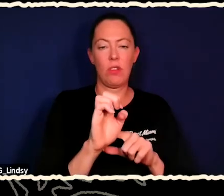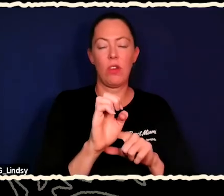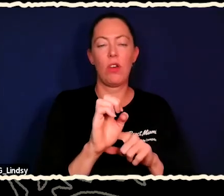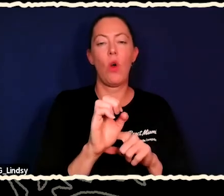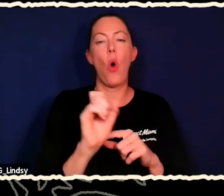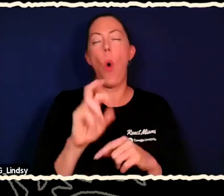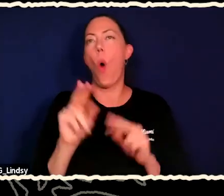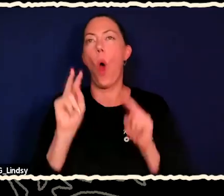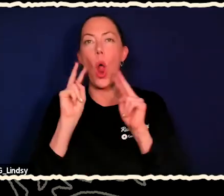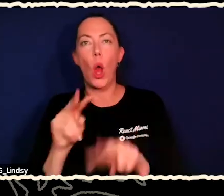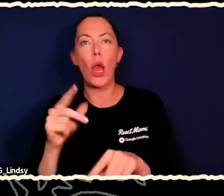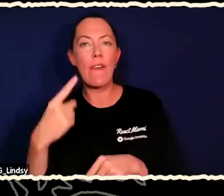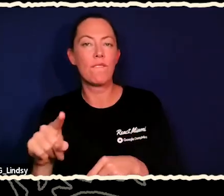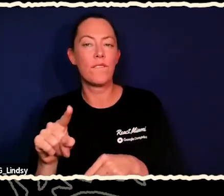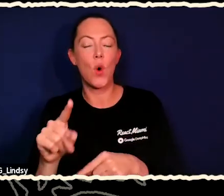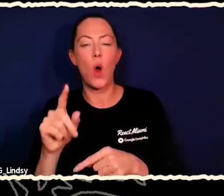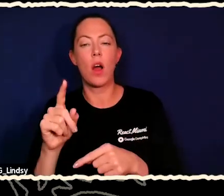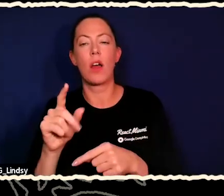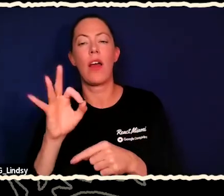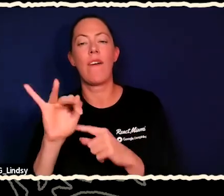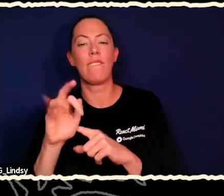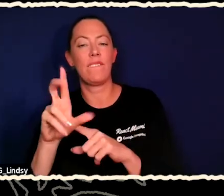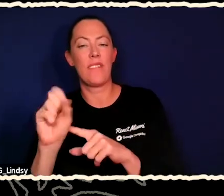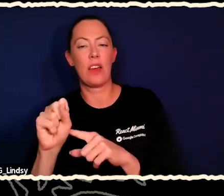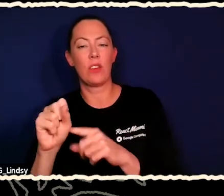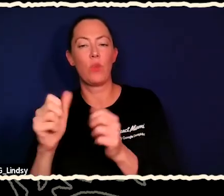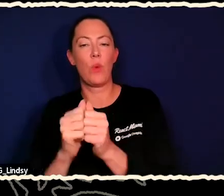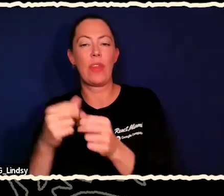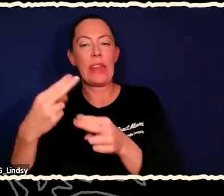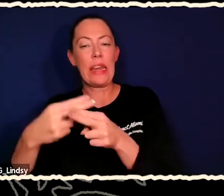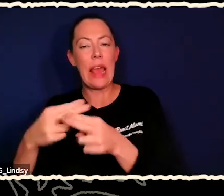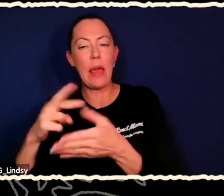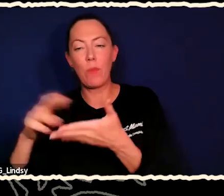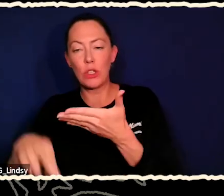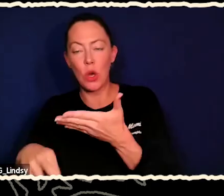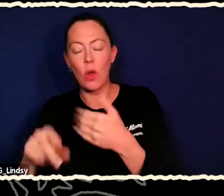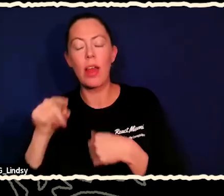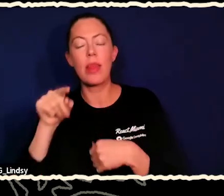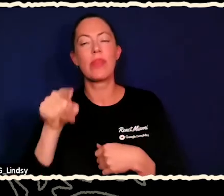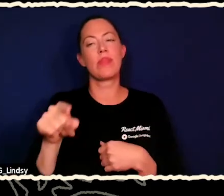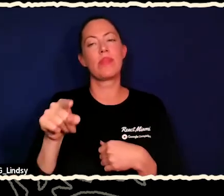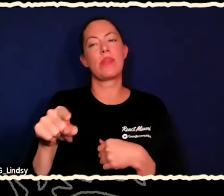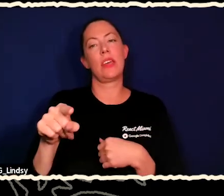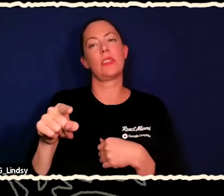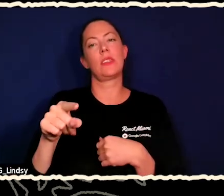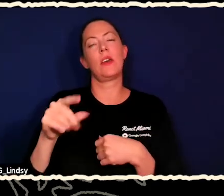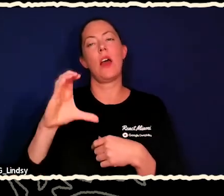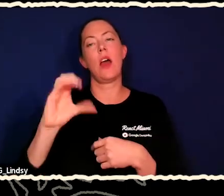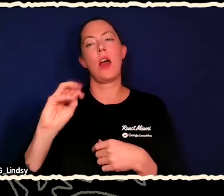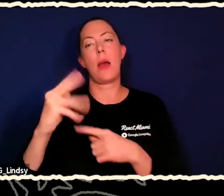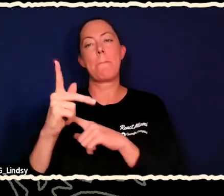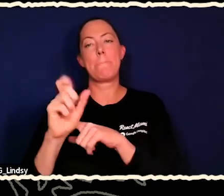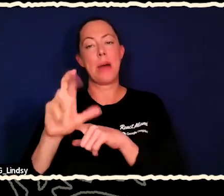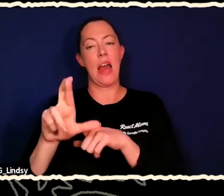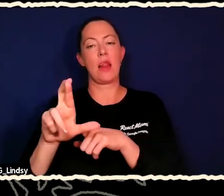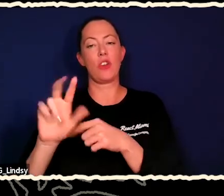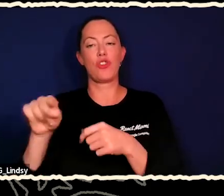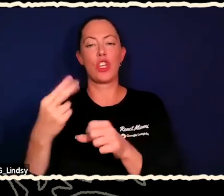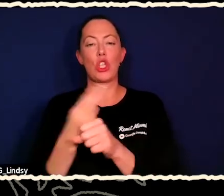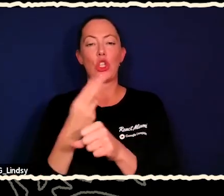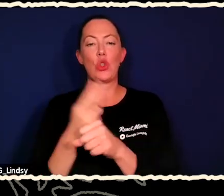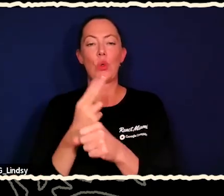result, the compiler just uses an array named $sign. OK.